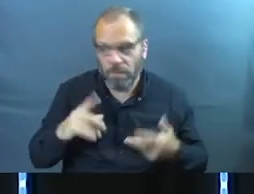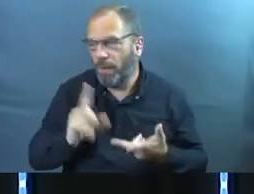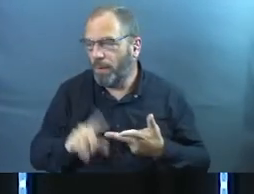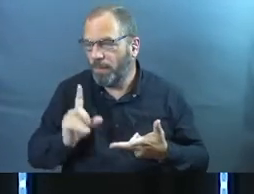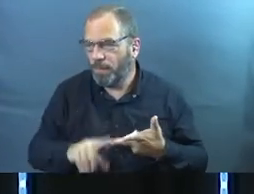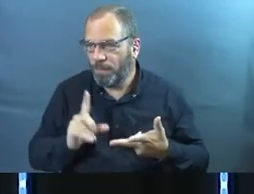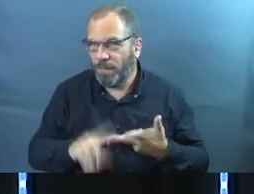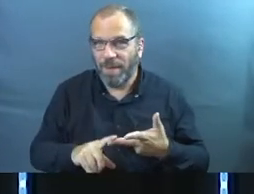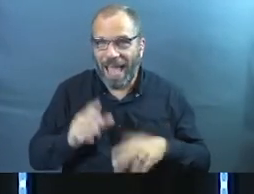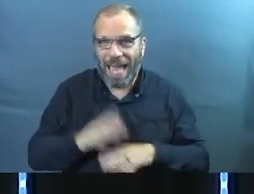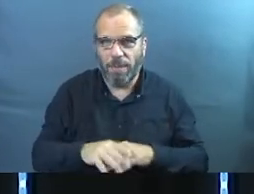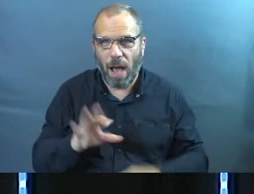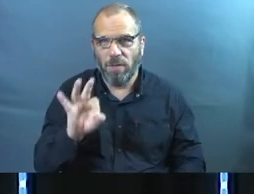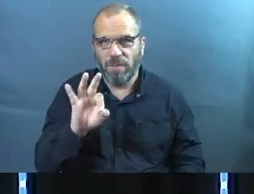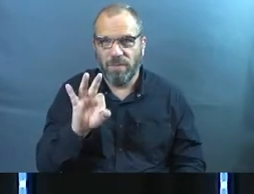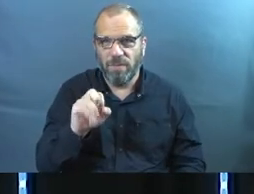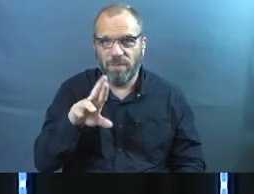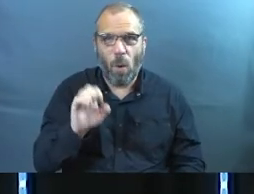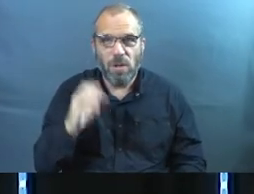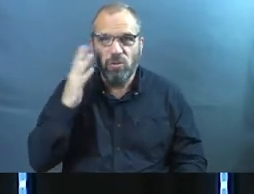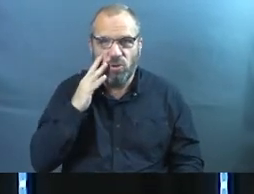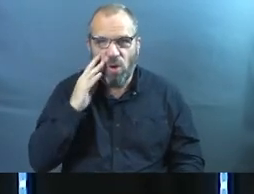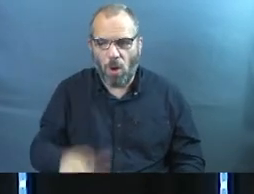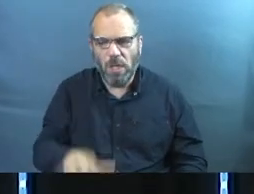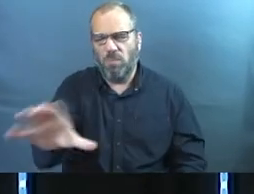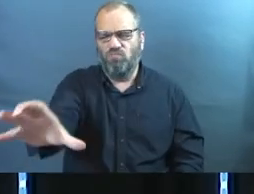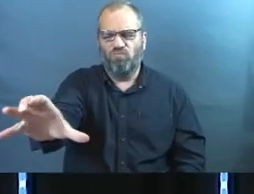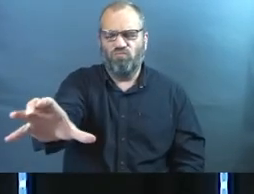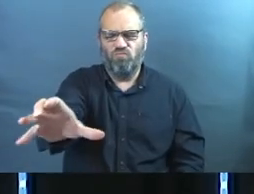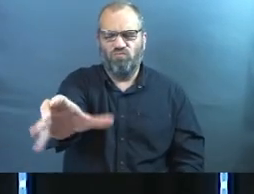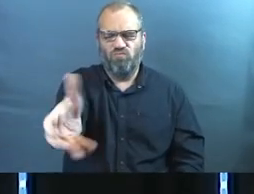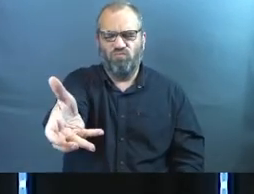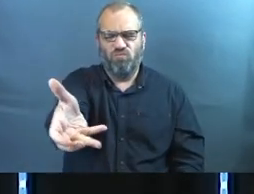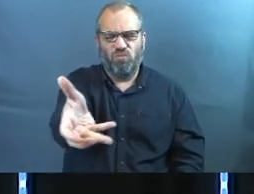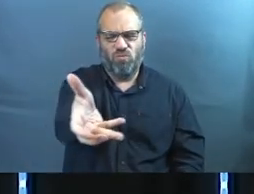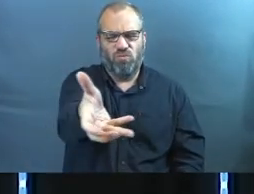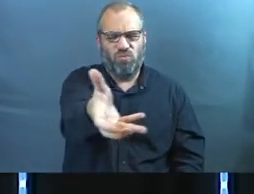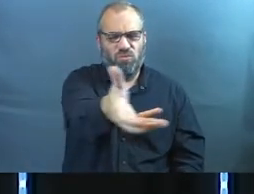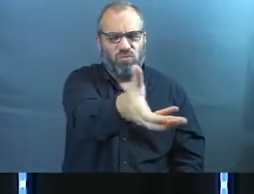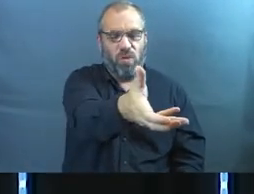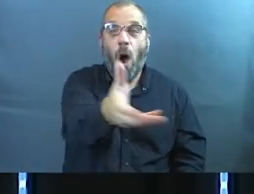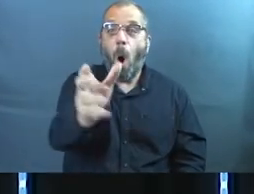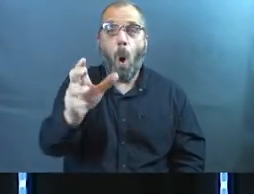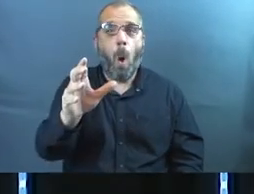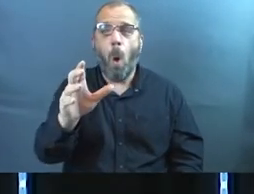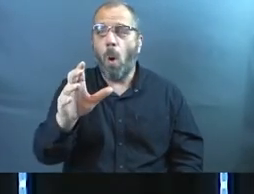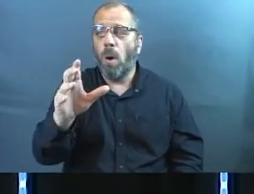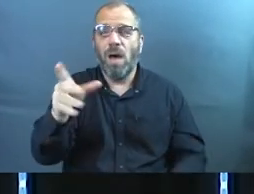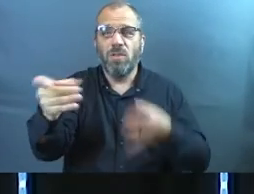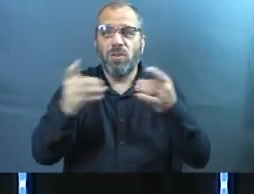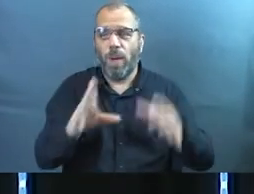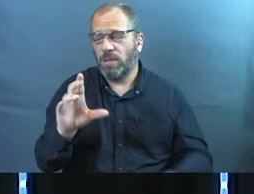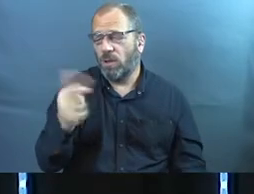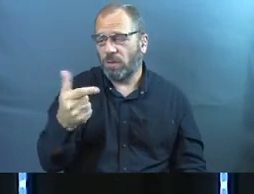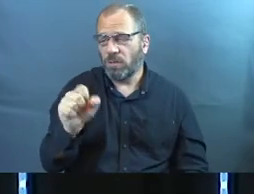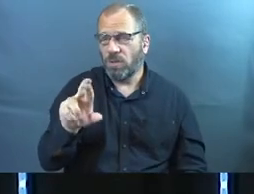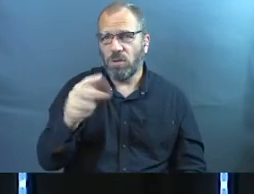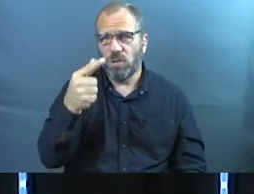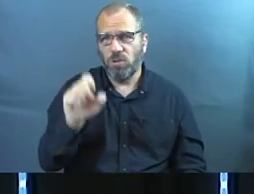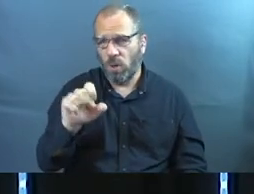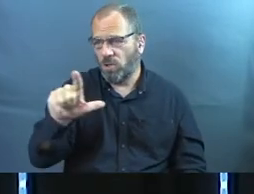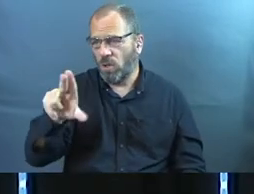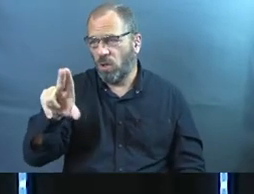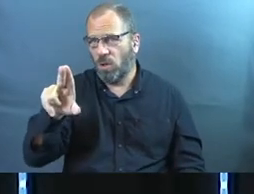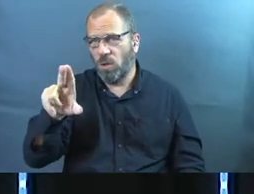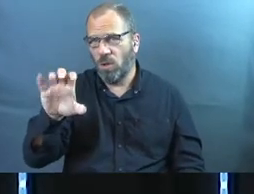And it's like stuff about the Force. You're like, George Lucas, you are great at special effects, dude. But when it comes